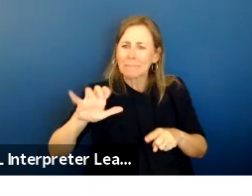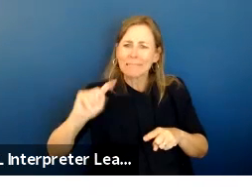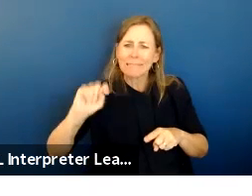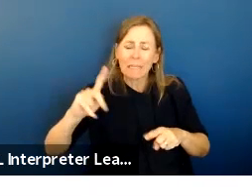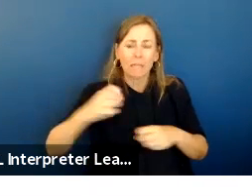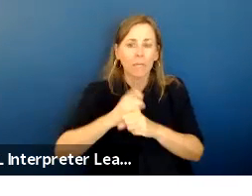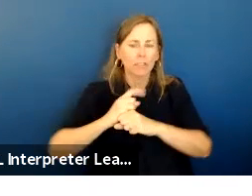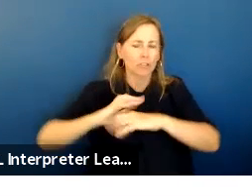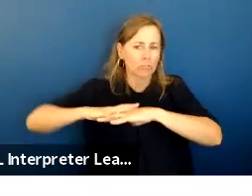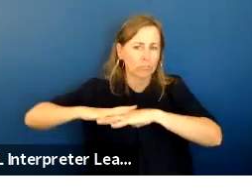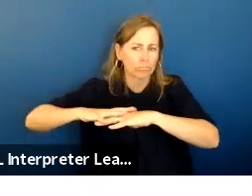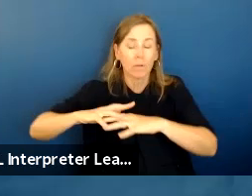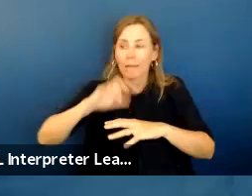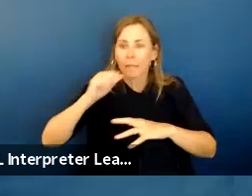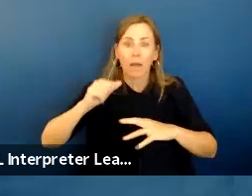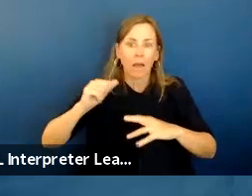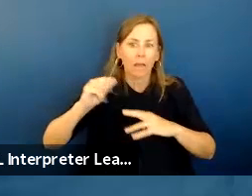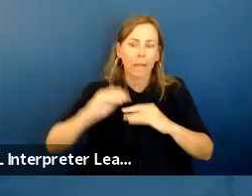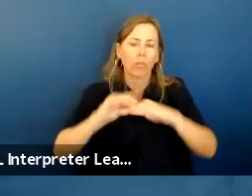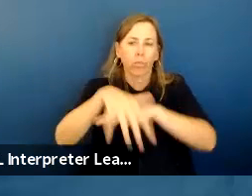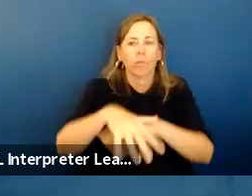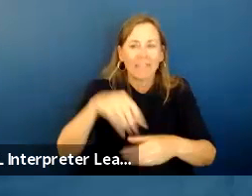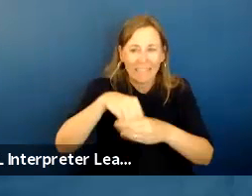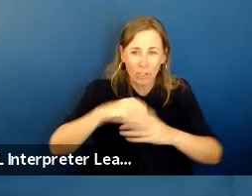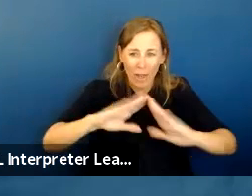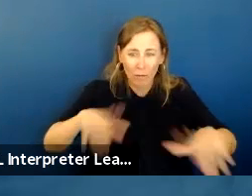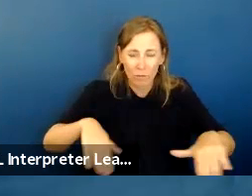Now I'll pass it on to Doug to talk about flood insurance.